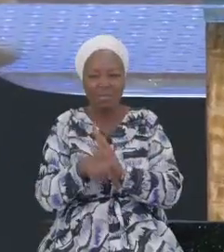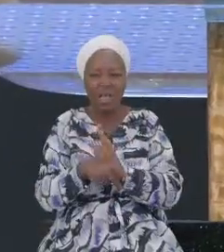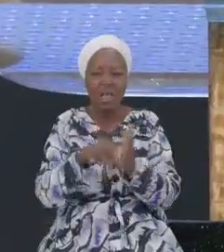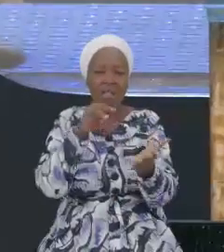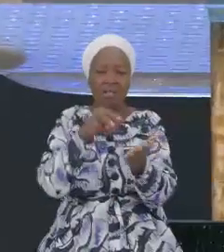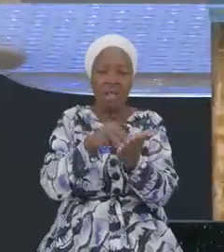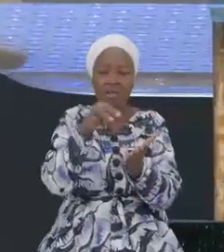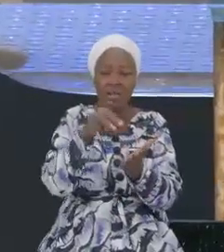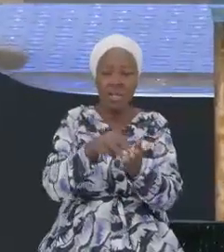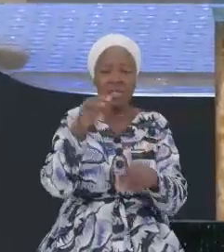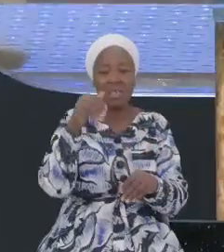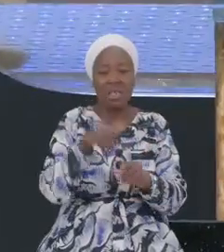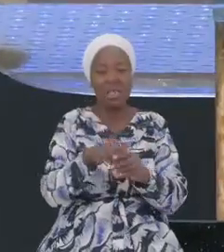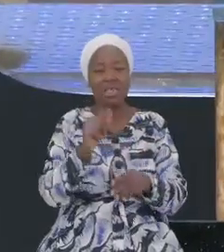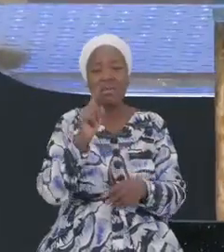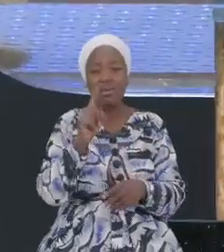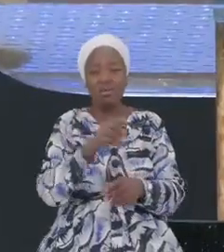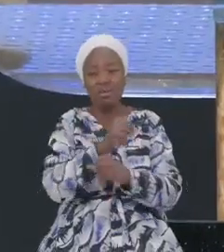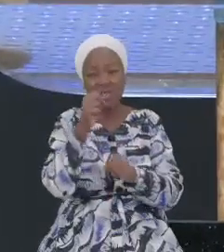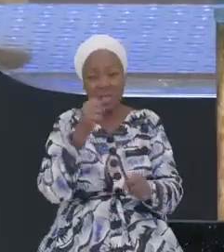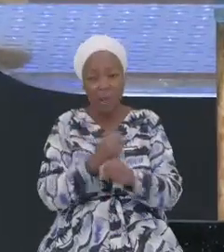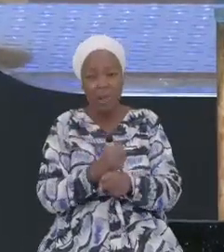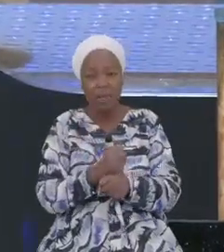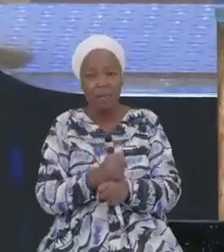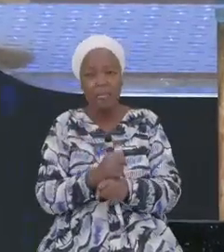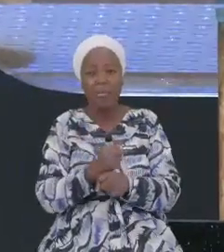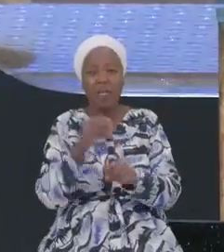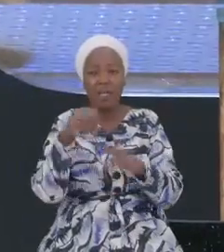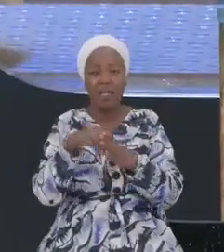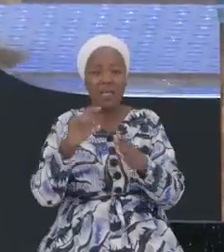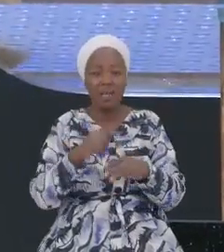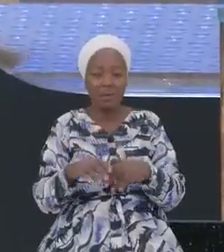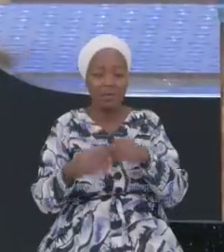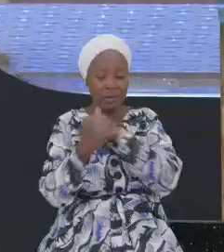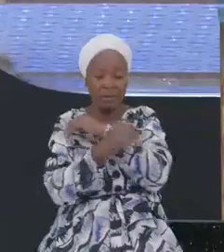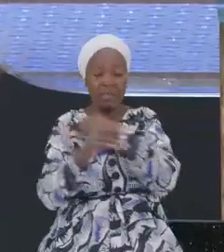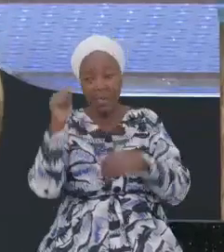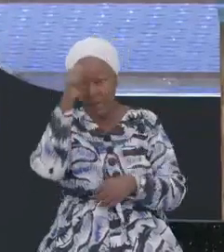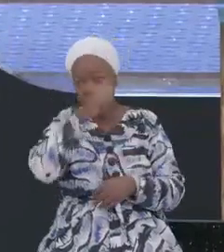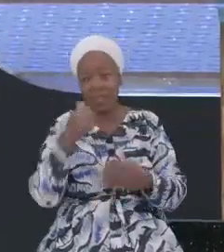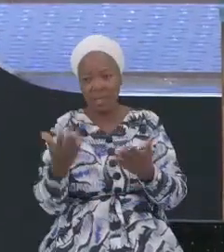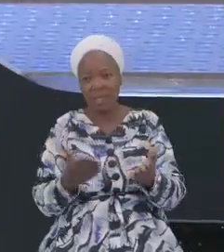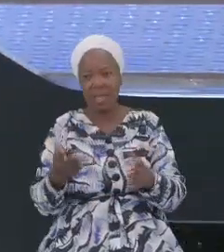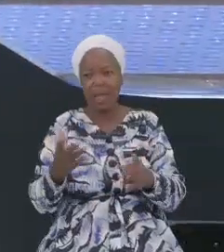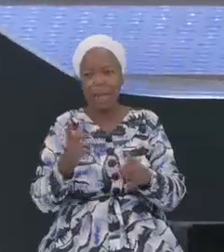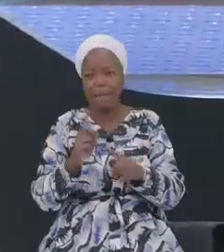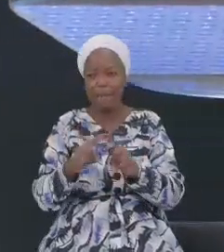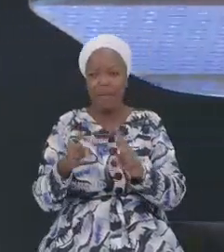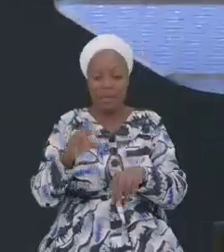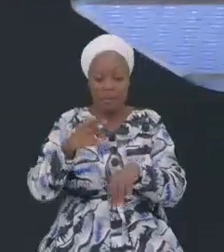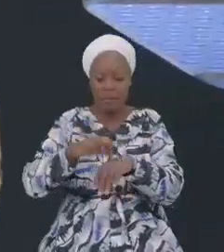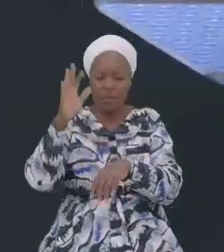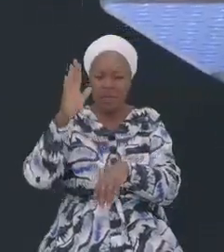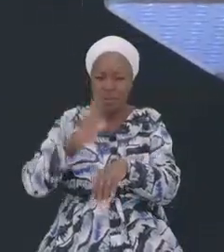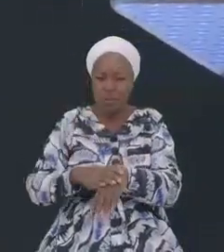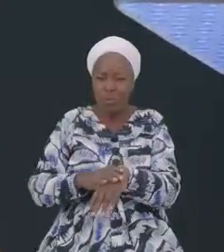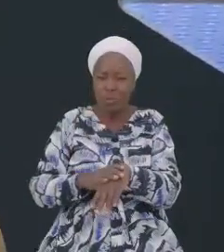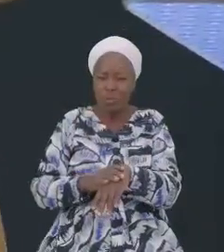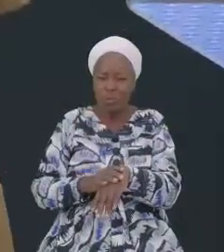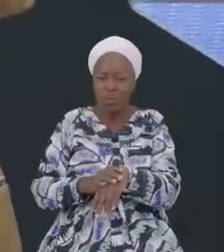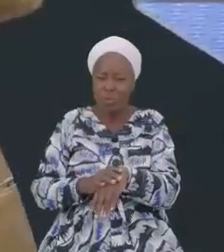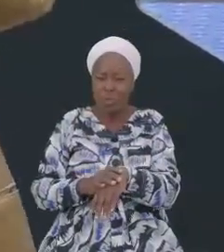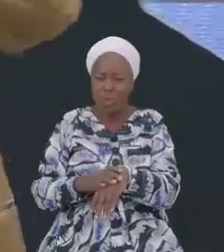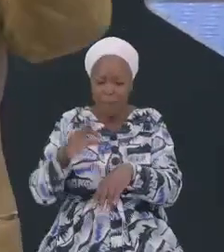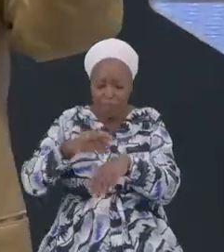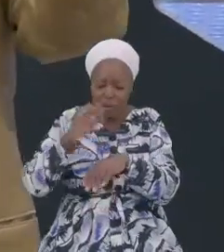in a year in our continent, Africa, but the mosquito, this one doesn't matter. If I do